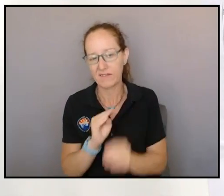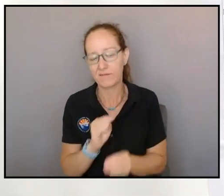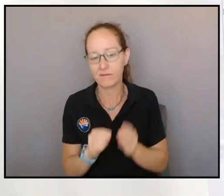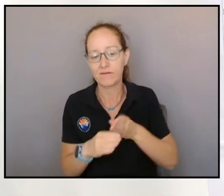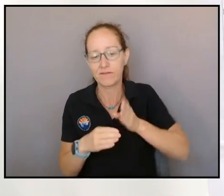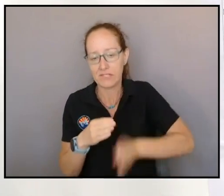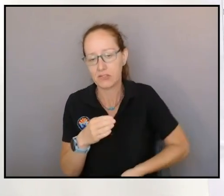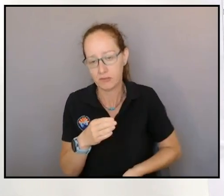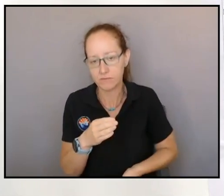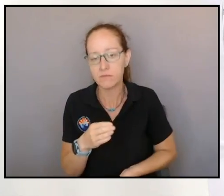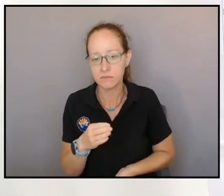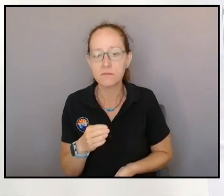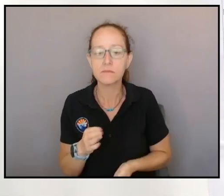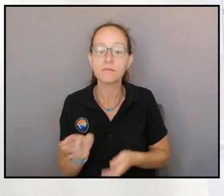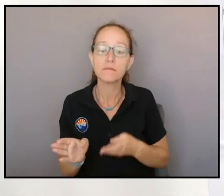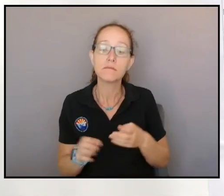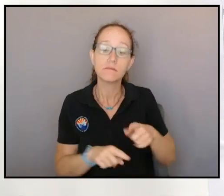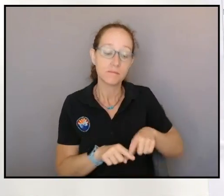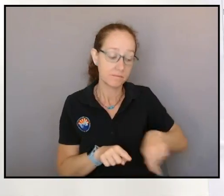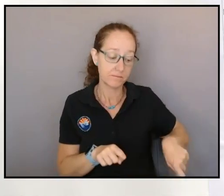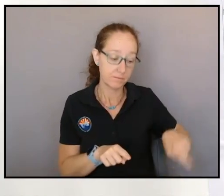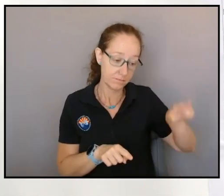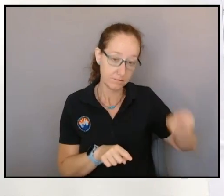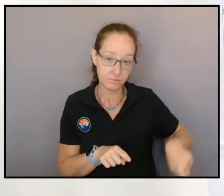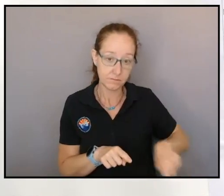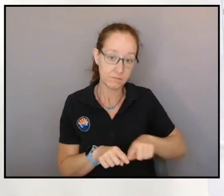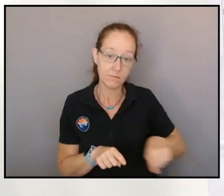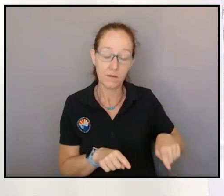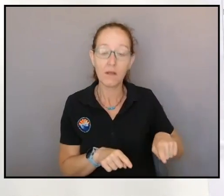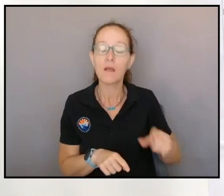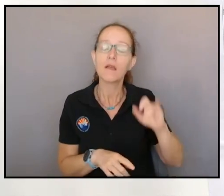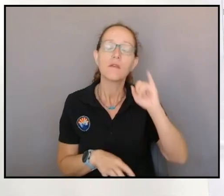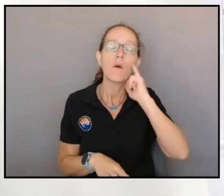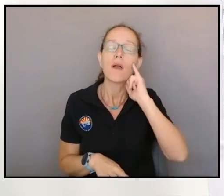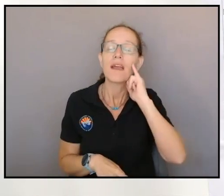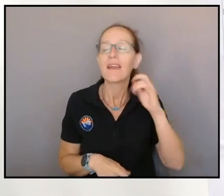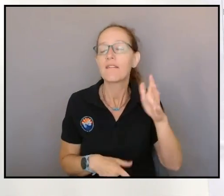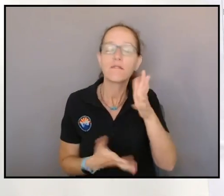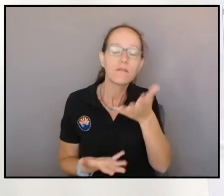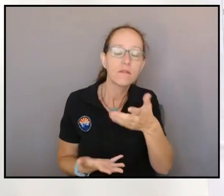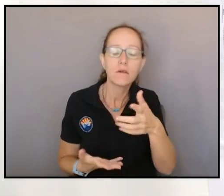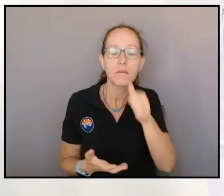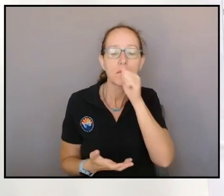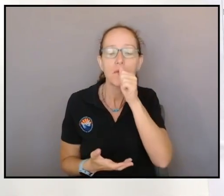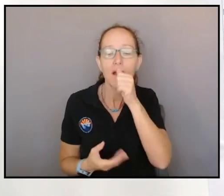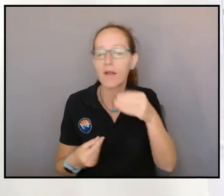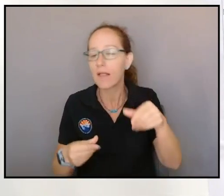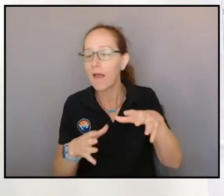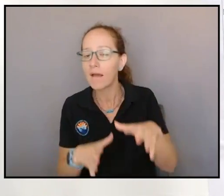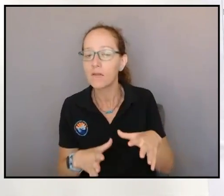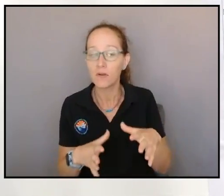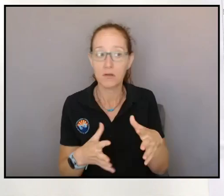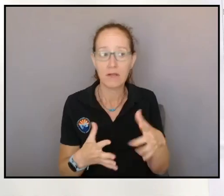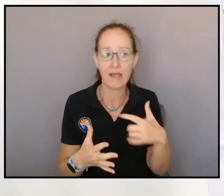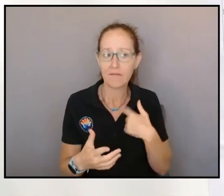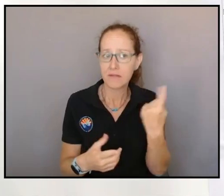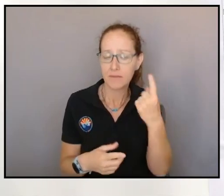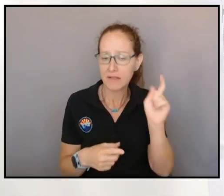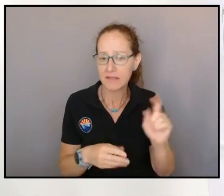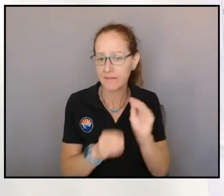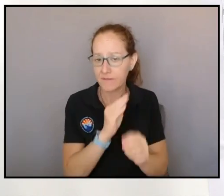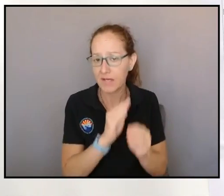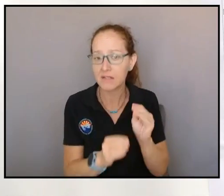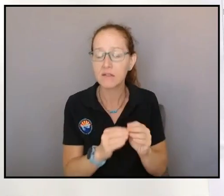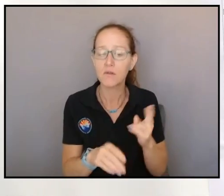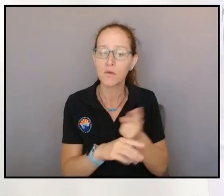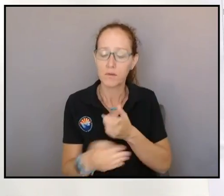We're still continuing to work through the QR data with the private land ownership and repair work that is needed.